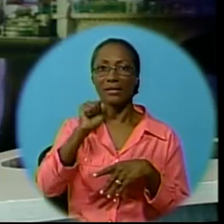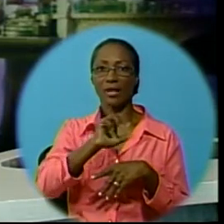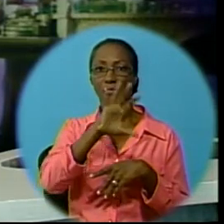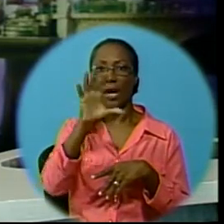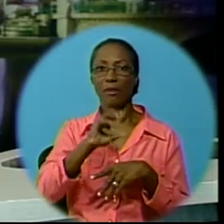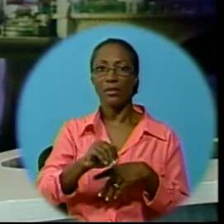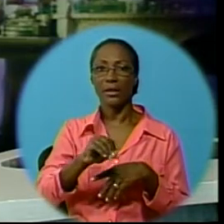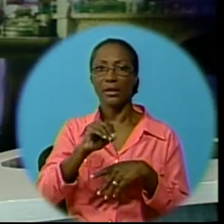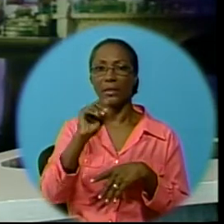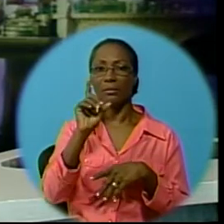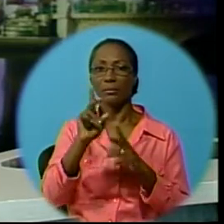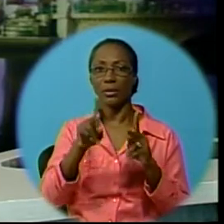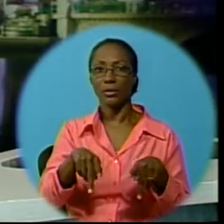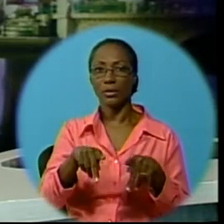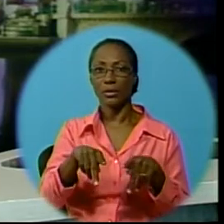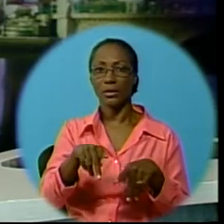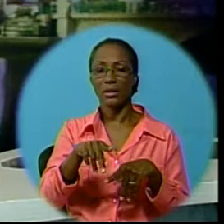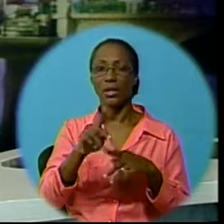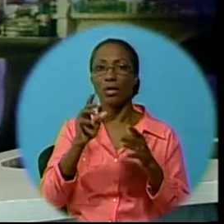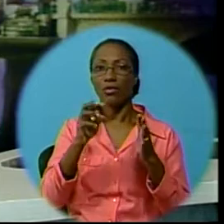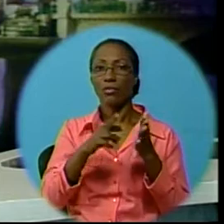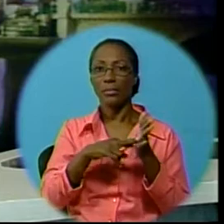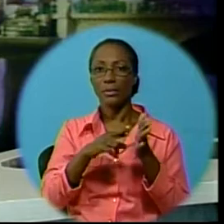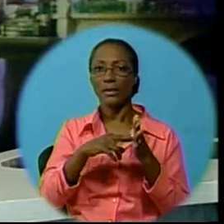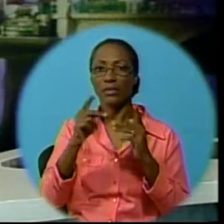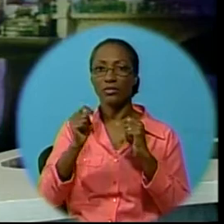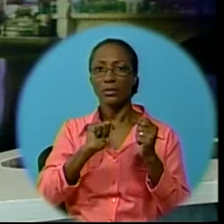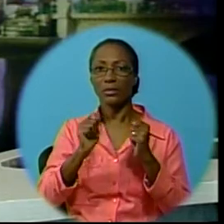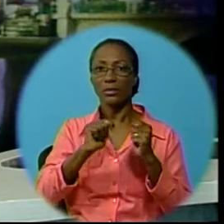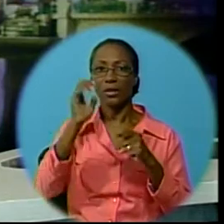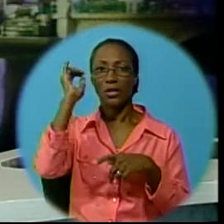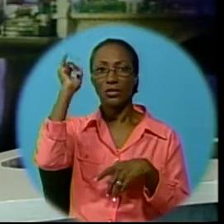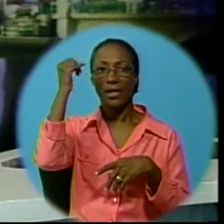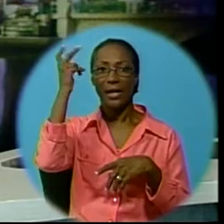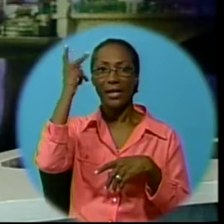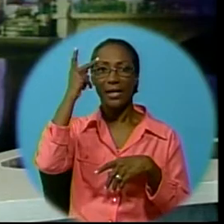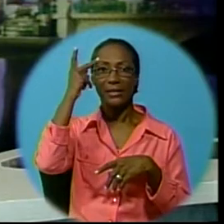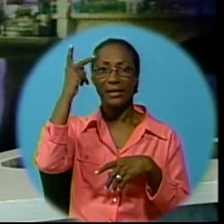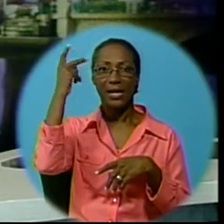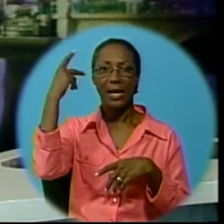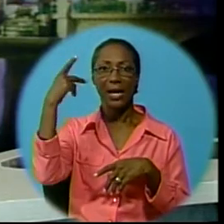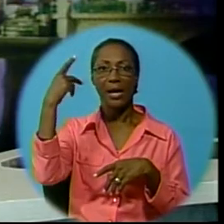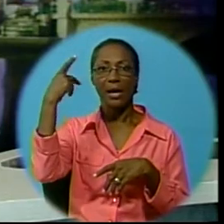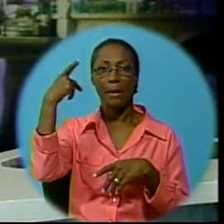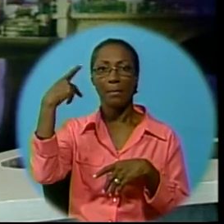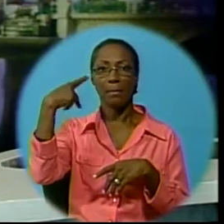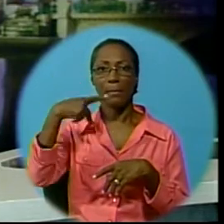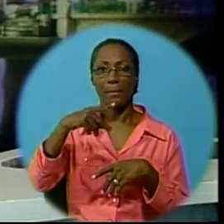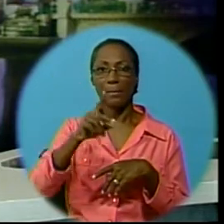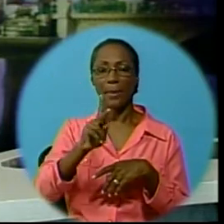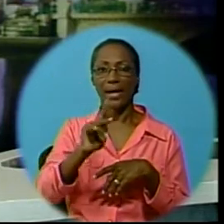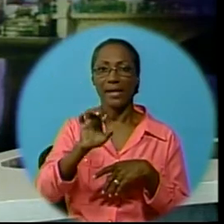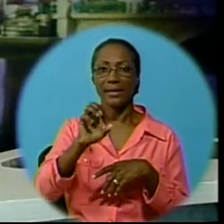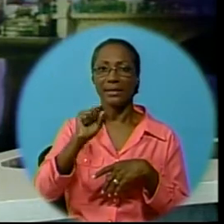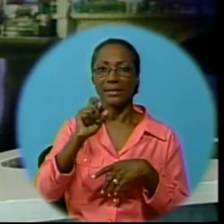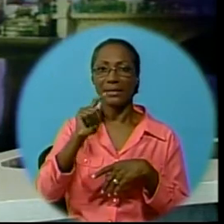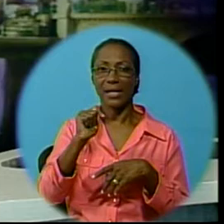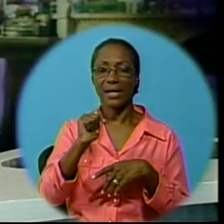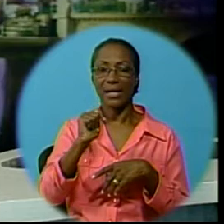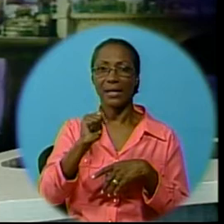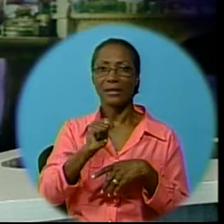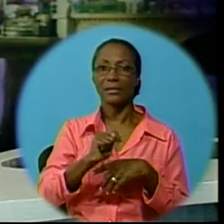represent the Trinidad and Tobago Red Steel. Jack Callis and Pakistan's Shahid Afridi will also be making their CPL debuts this